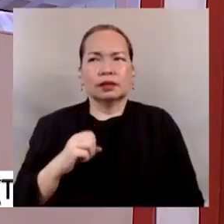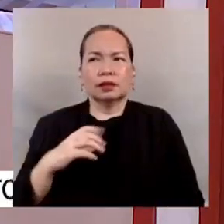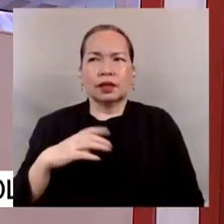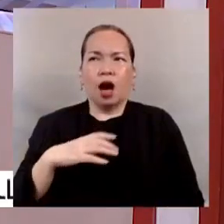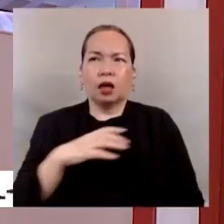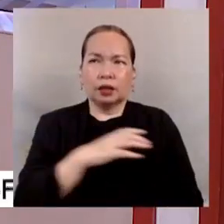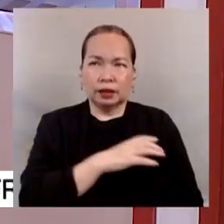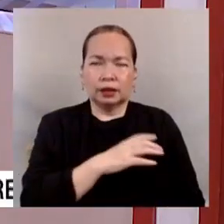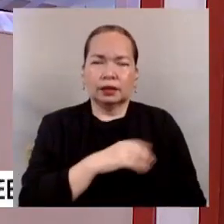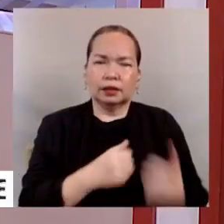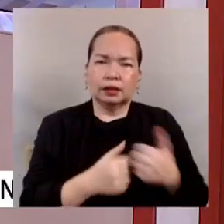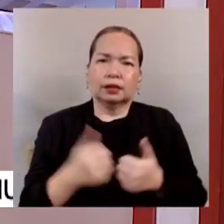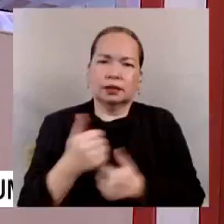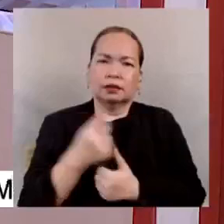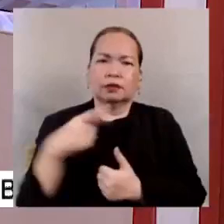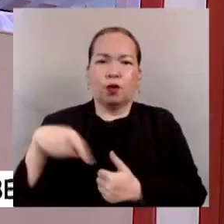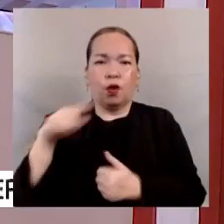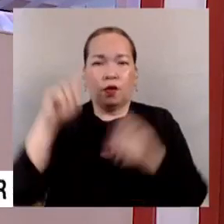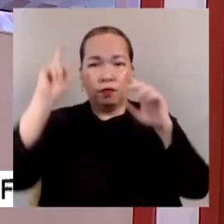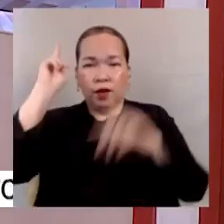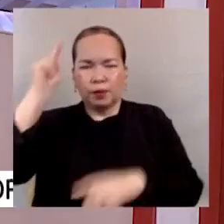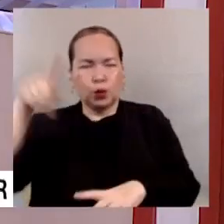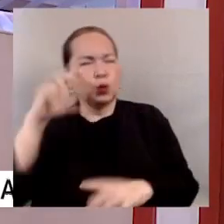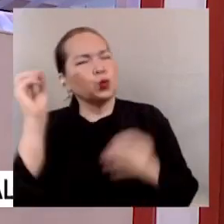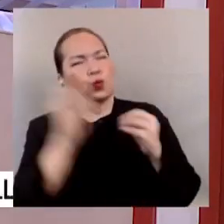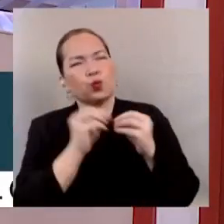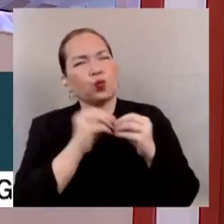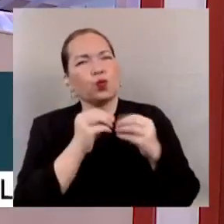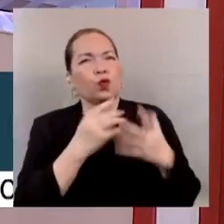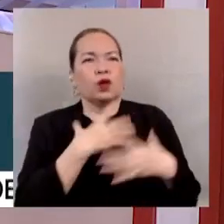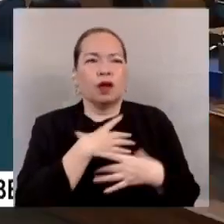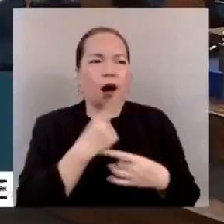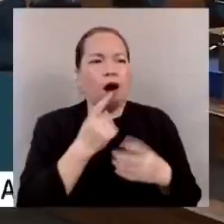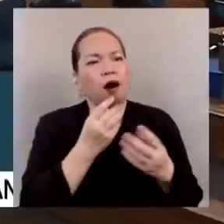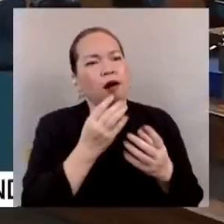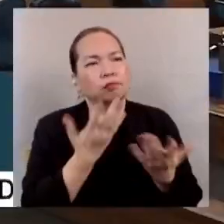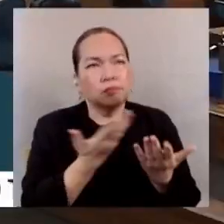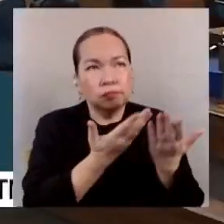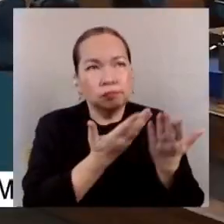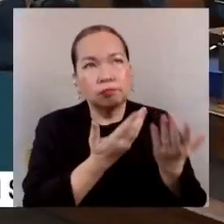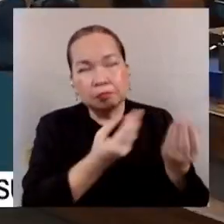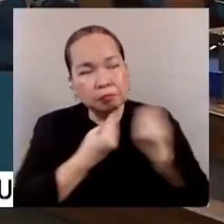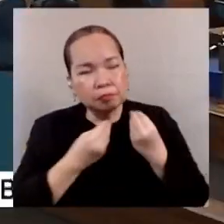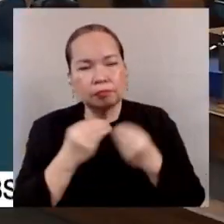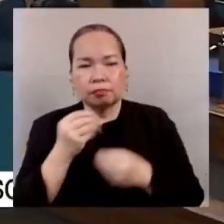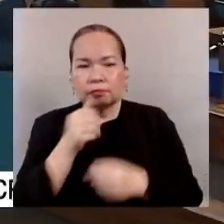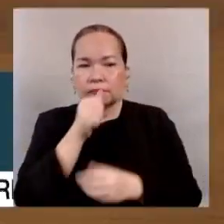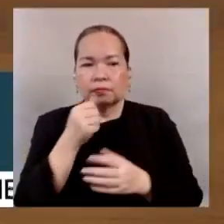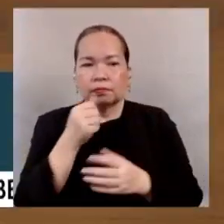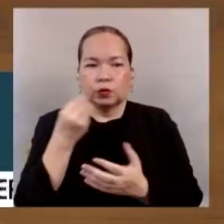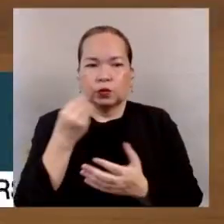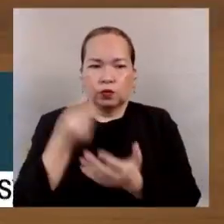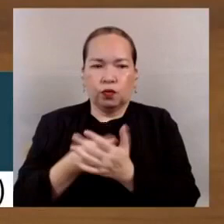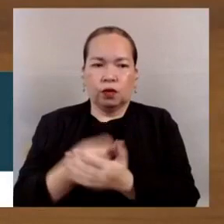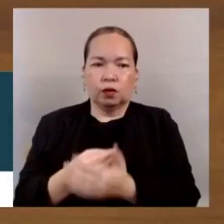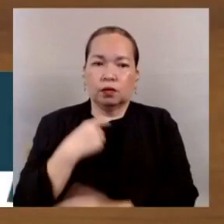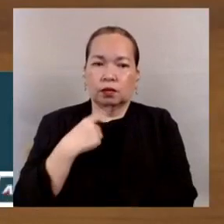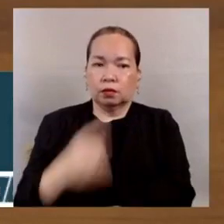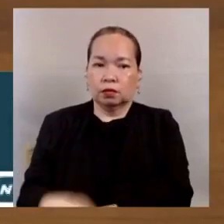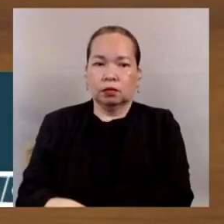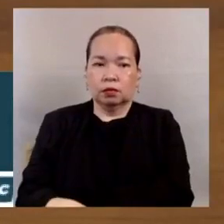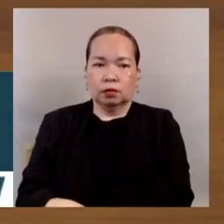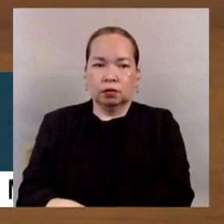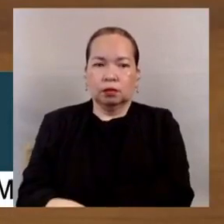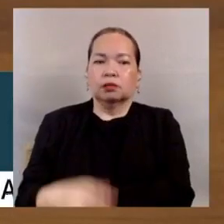for confidential funds. RJ, go ahead. Yes, House Speaker Martin Romualdez hailed the decision of Vice President Sara Duterte not to pursue